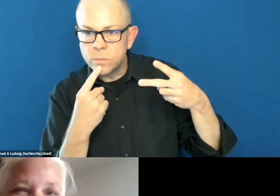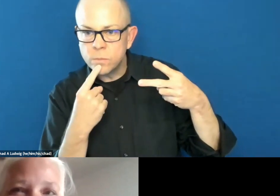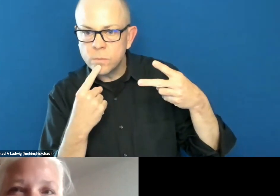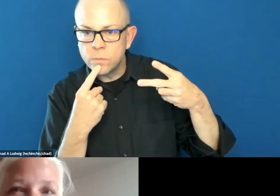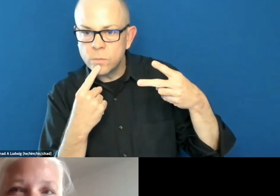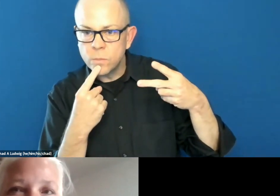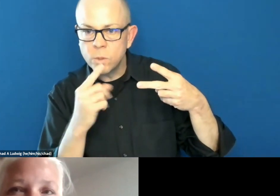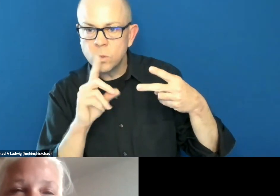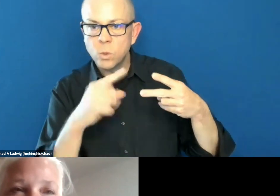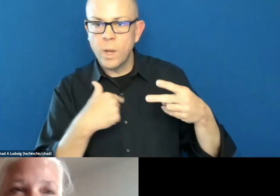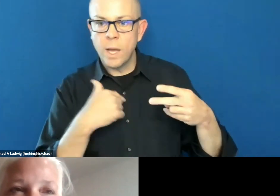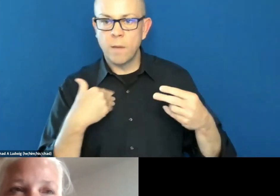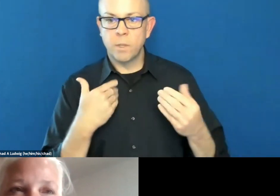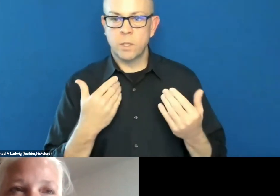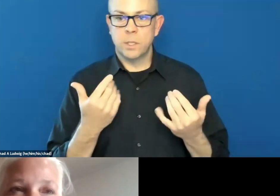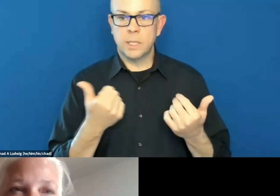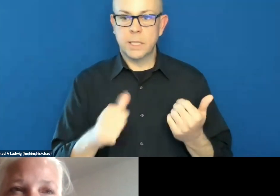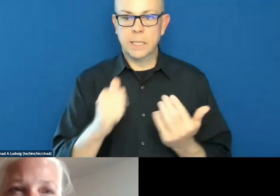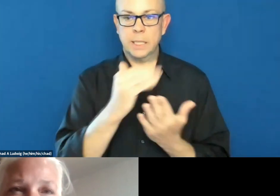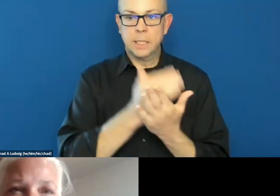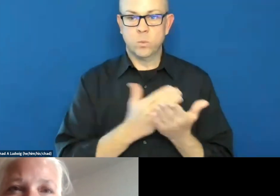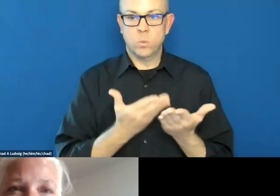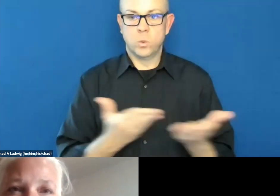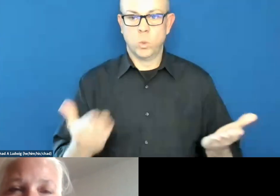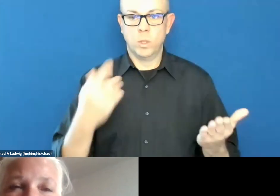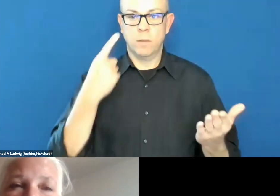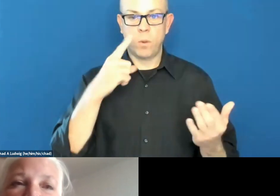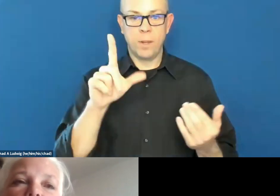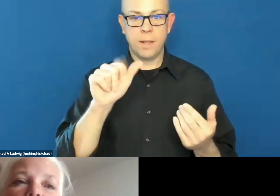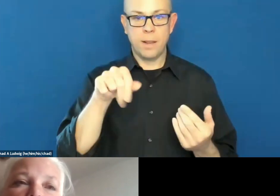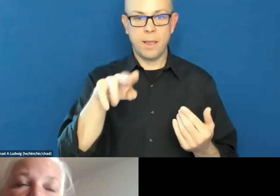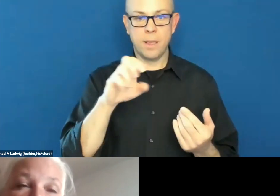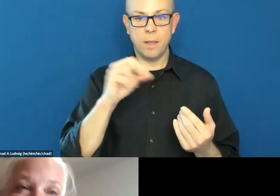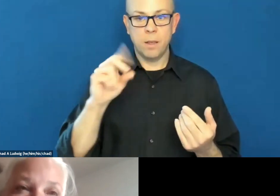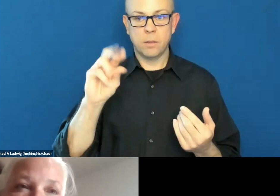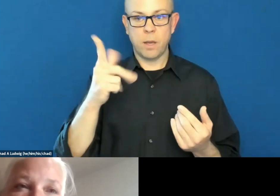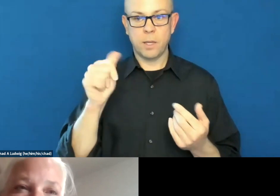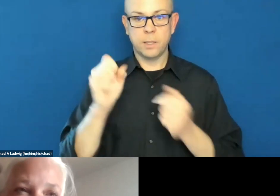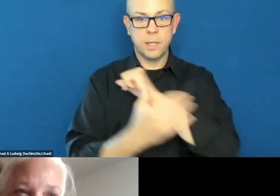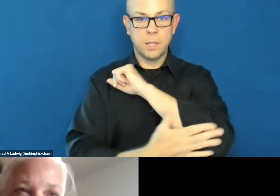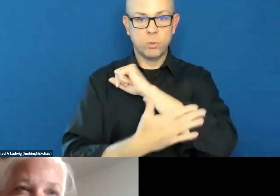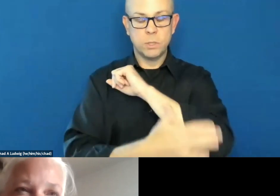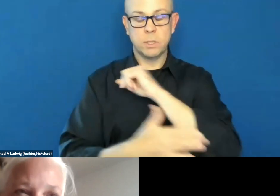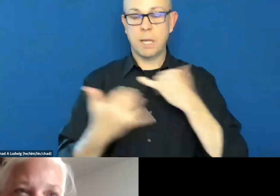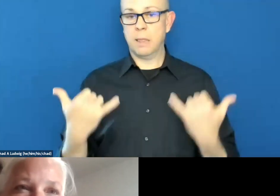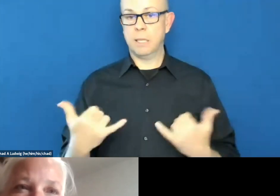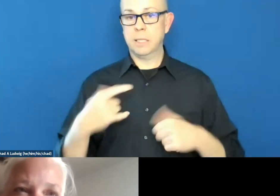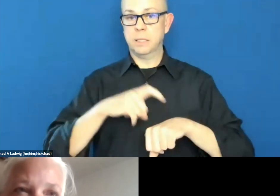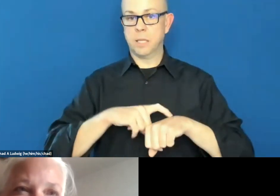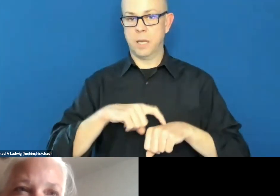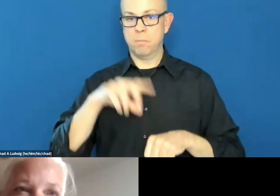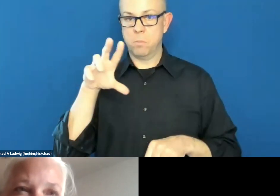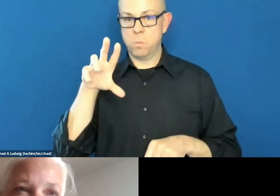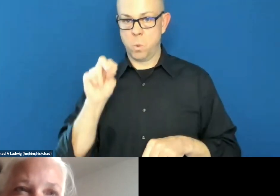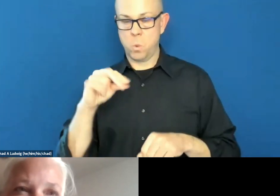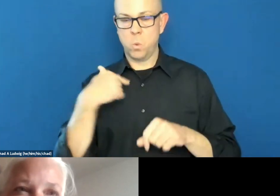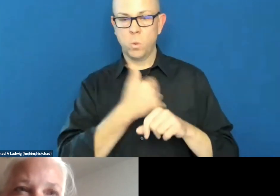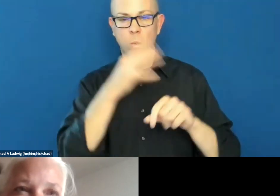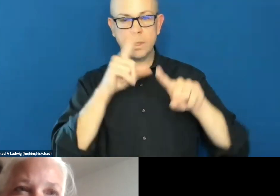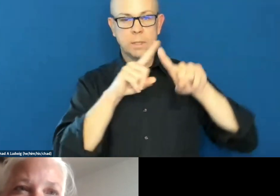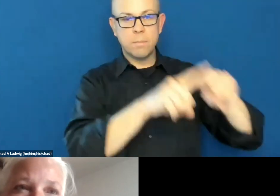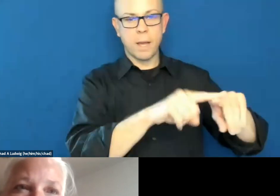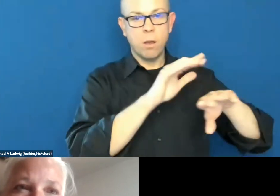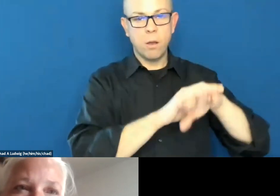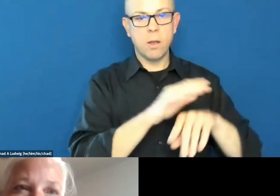you had is, do we have a list of resources for Lane and Douglas County? At this time,